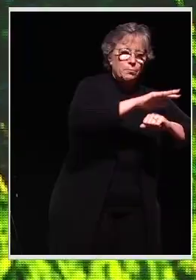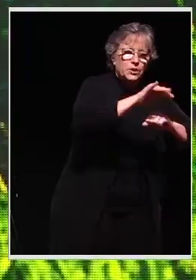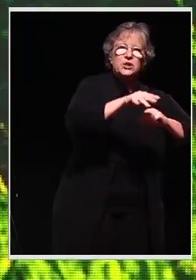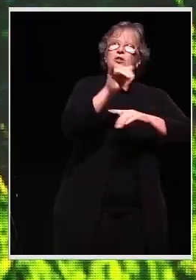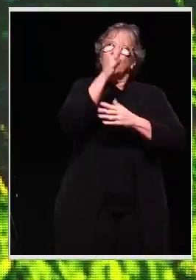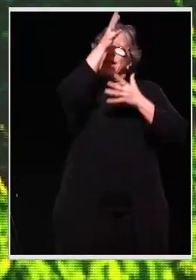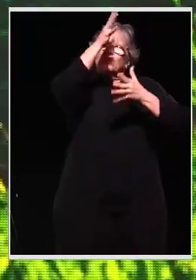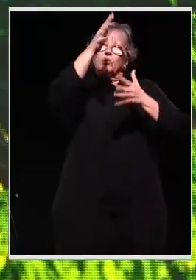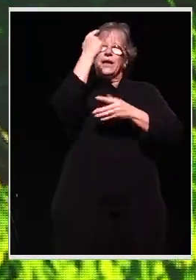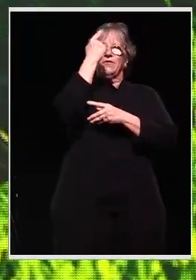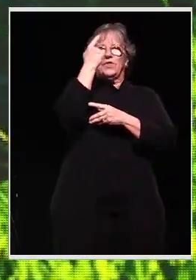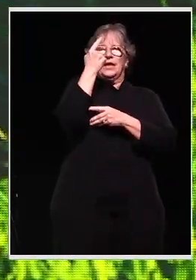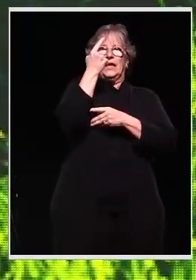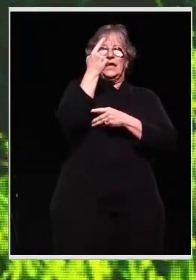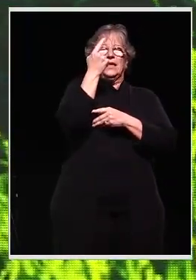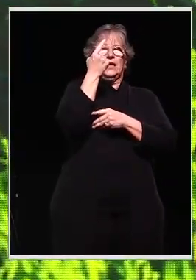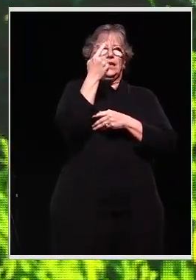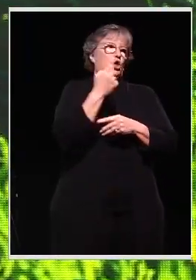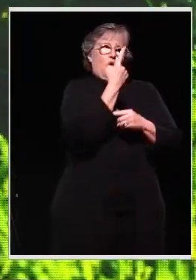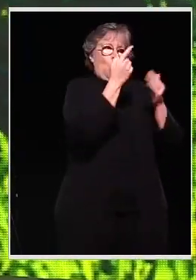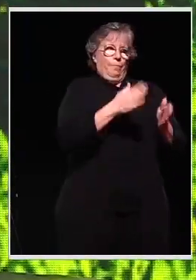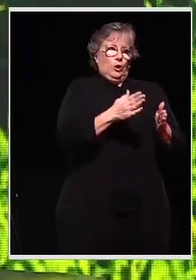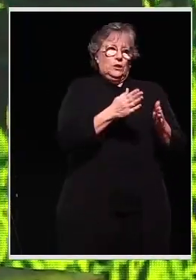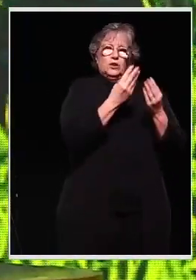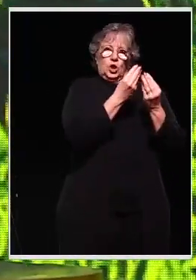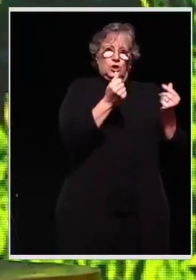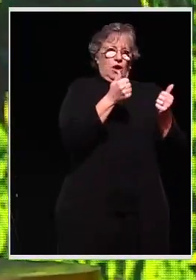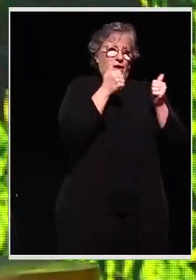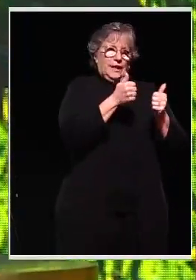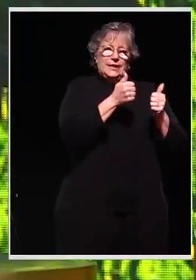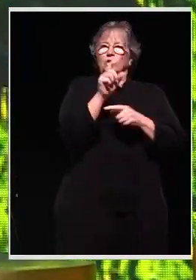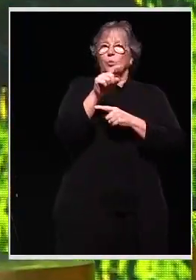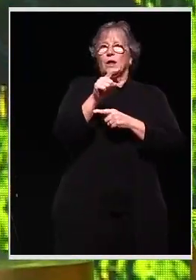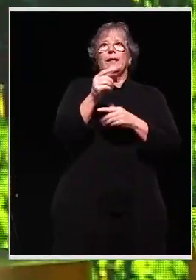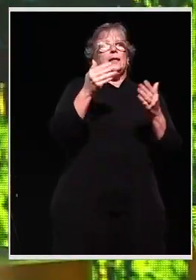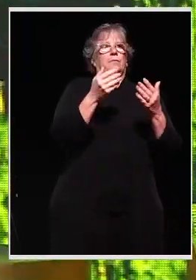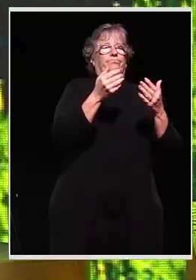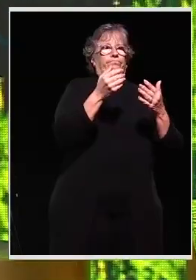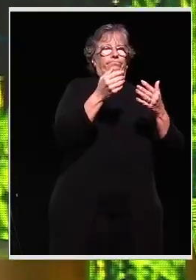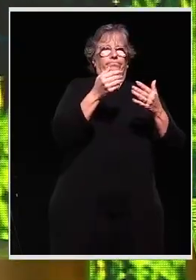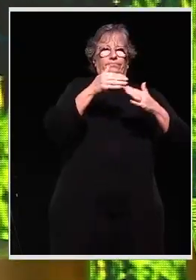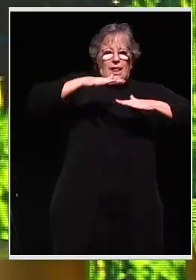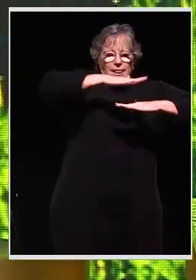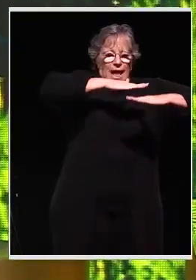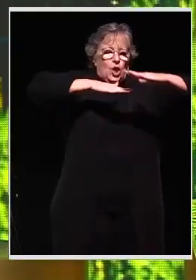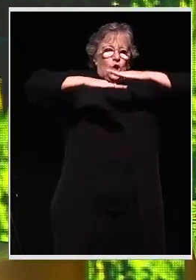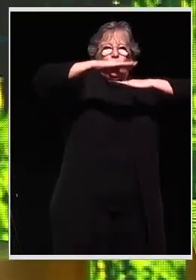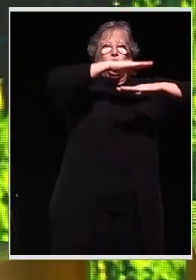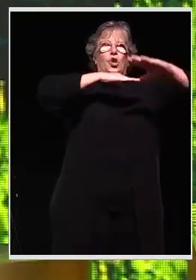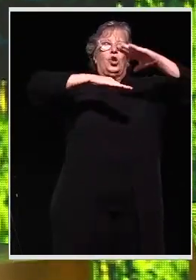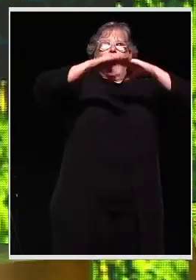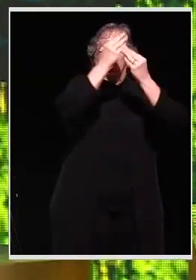is a big problem, as I said. No one entity is going to solve it on its own. We're going to need multiple solutions layered on top of each other, and we're going to need the